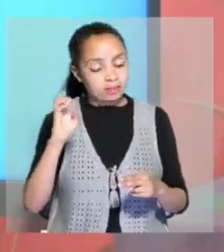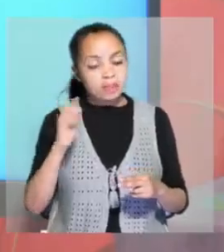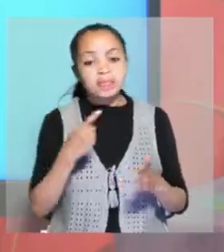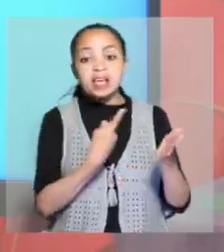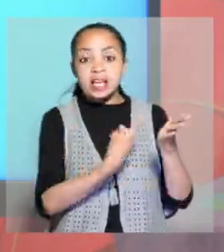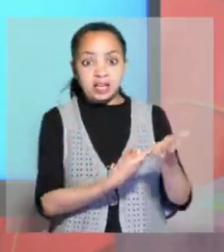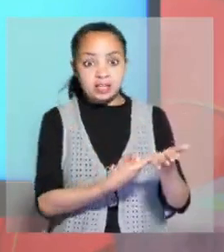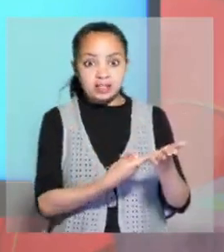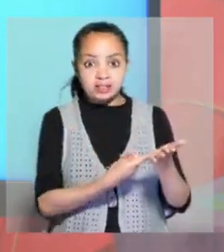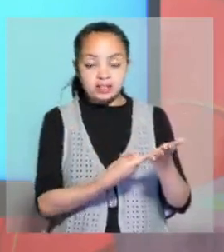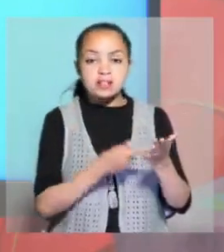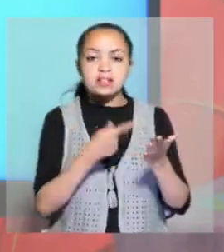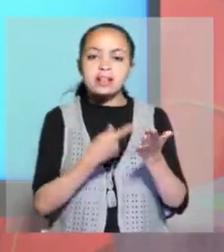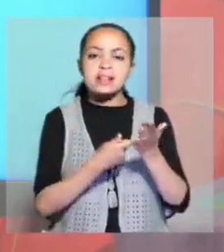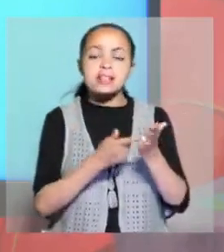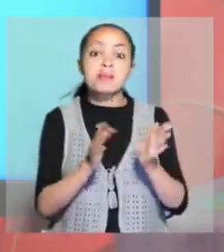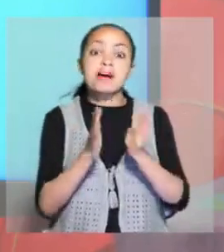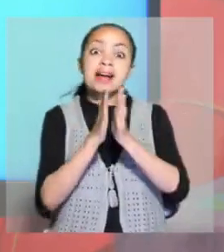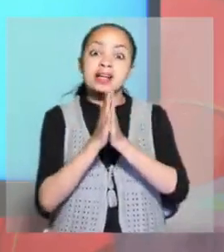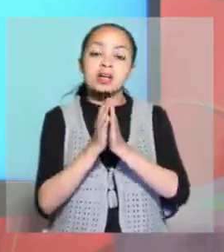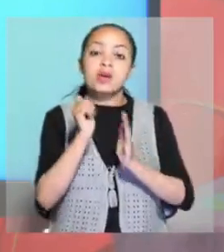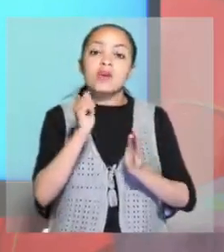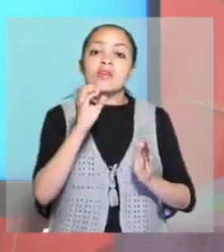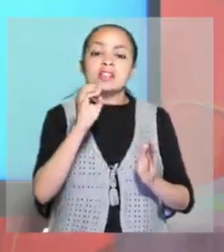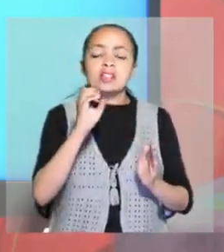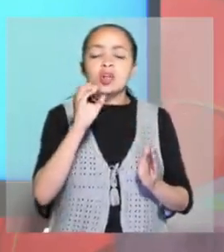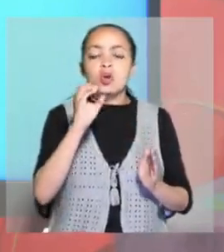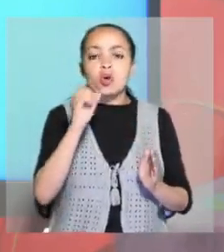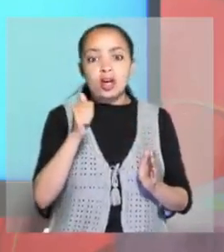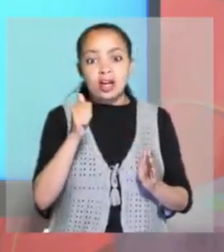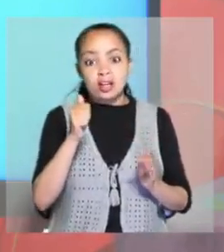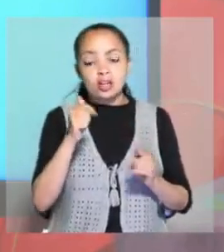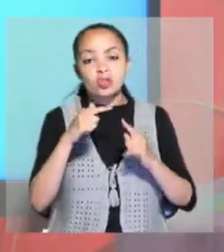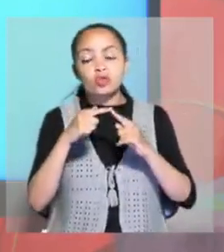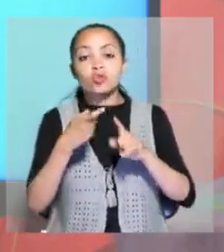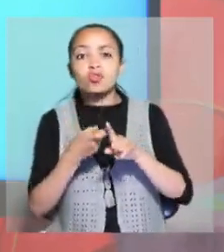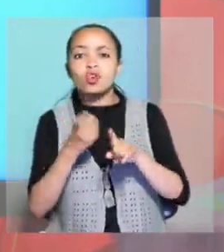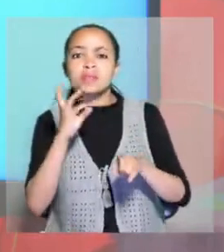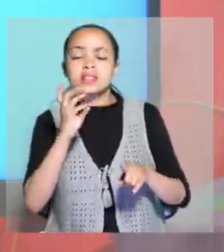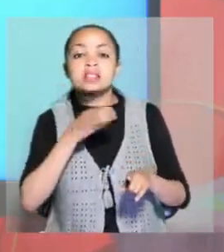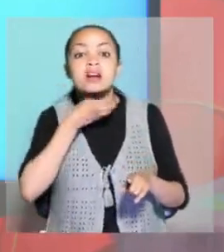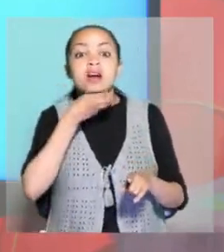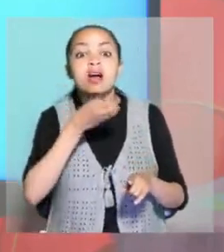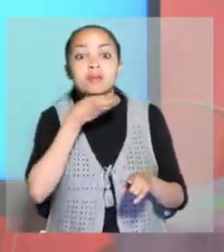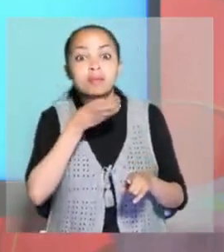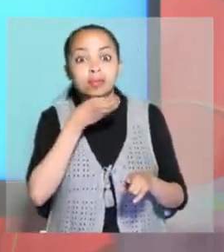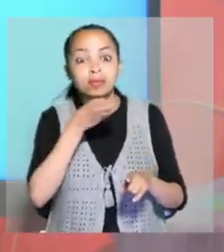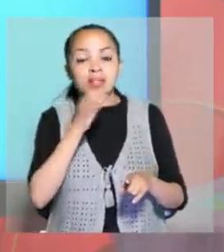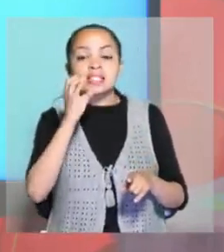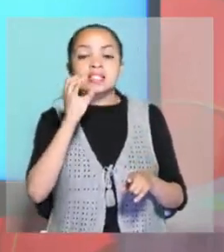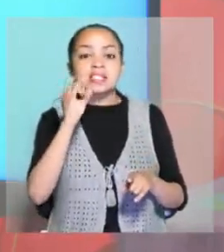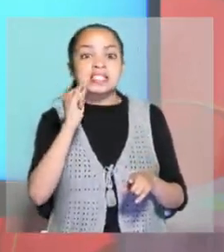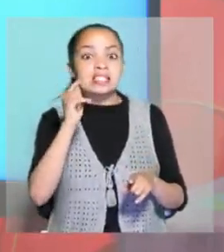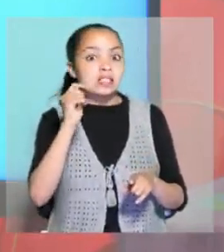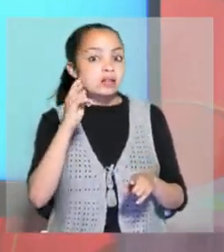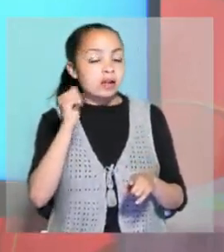Here there is a binding of acetyl-CoA with that of oxaloacetate to form 6 carbon compound citrates.